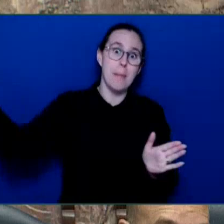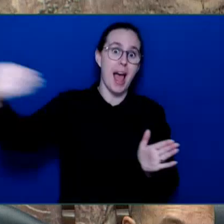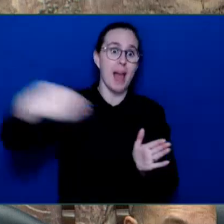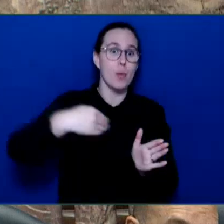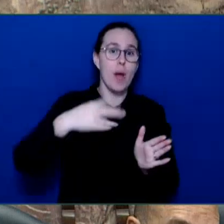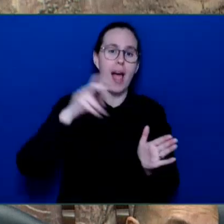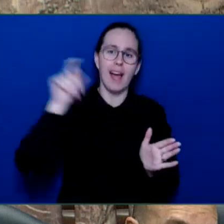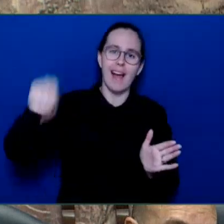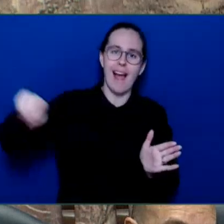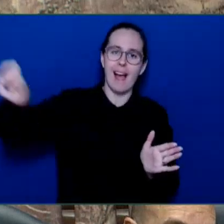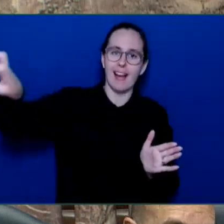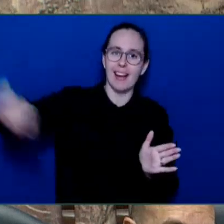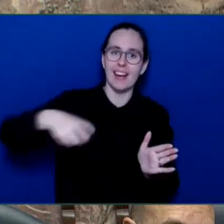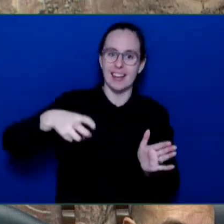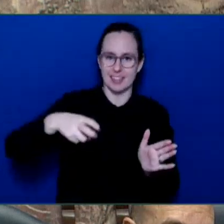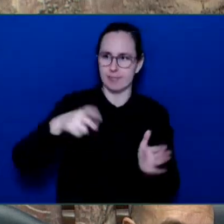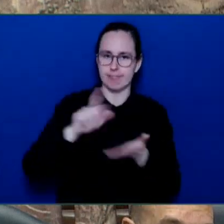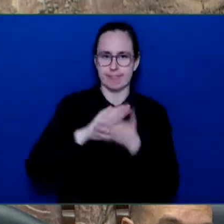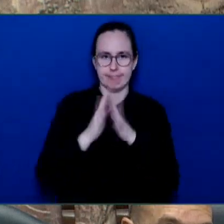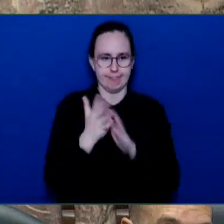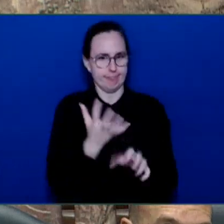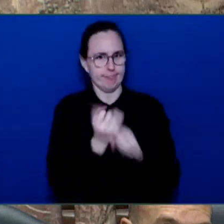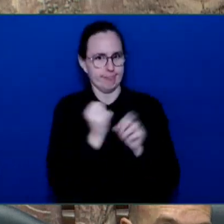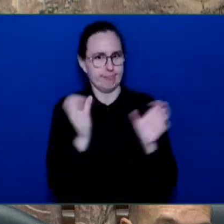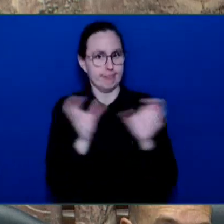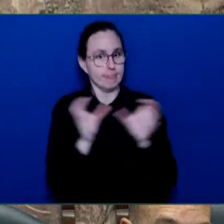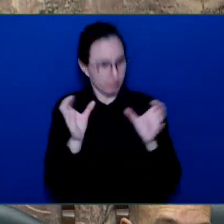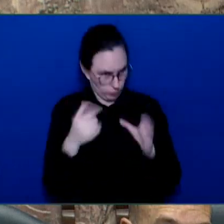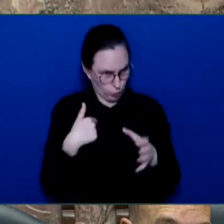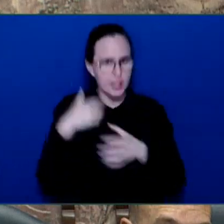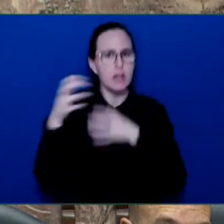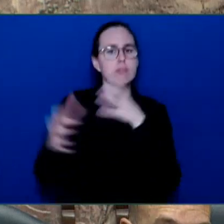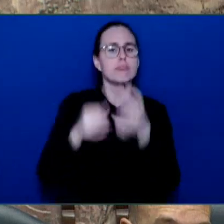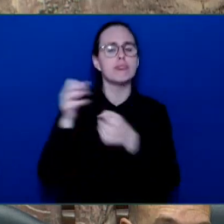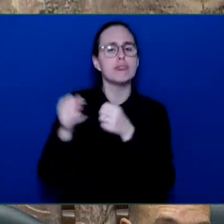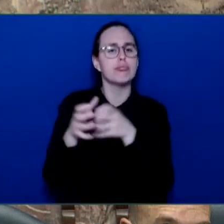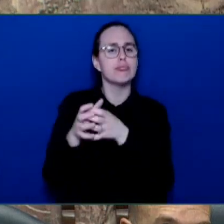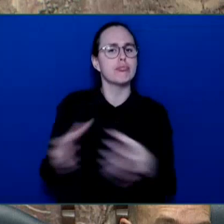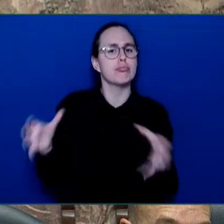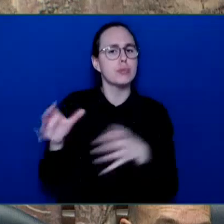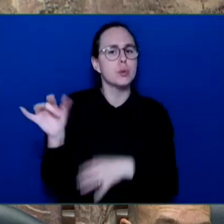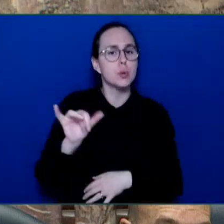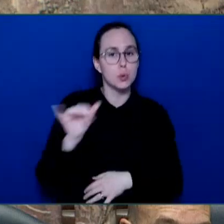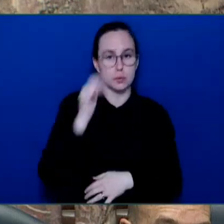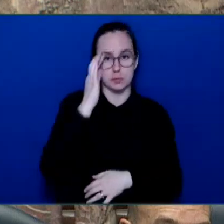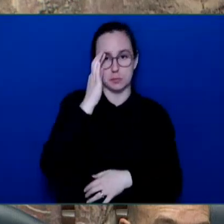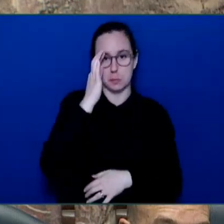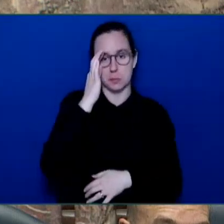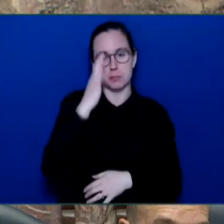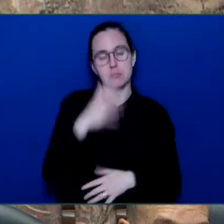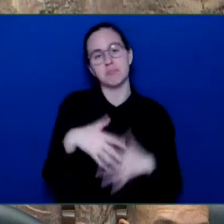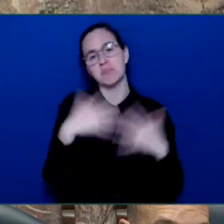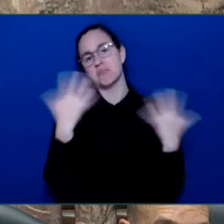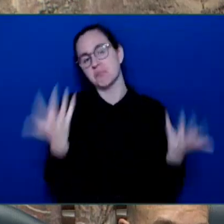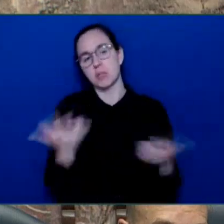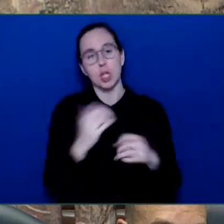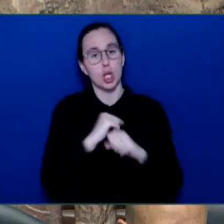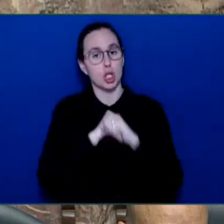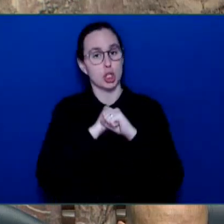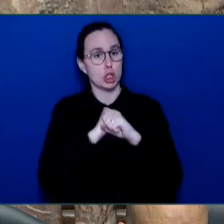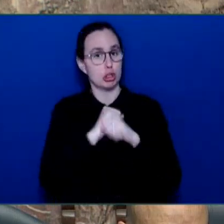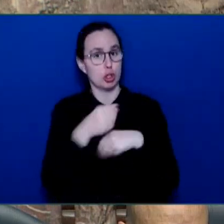the relational security officers that we've added on a proposal by BC nurses and healthcare workers. We said in a year